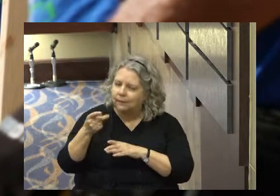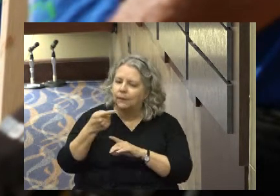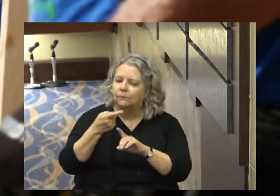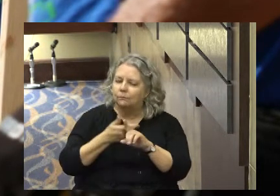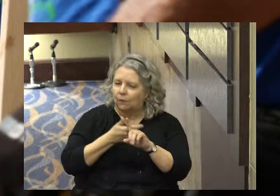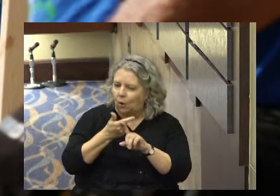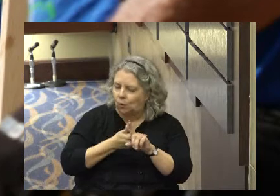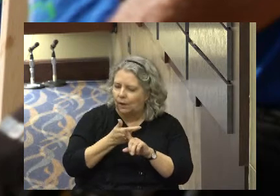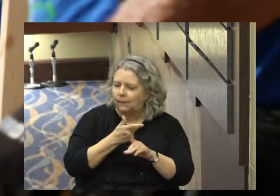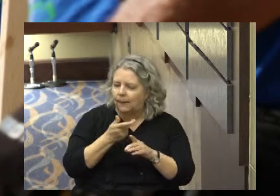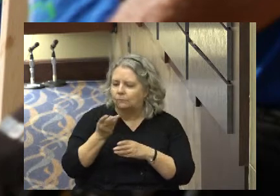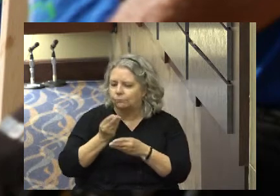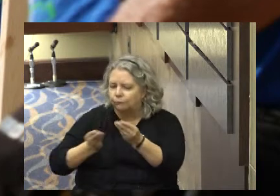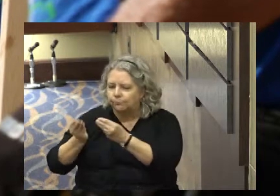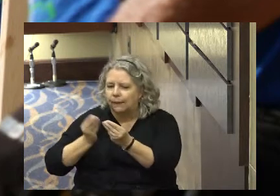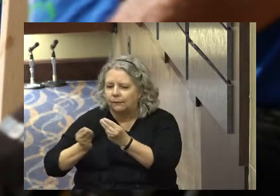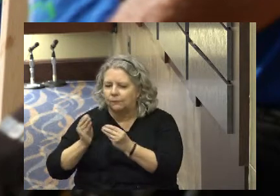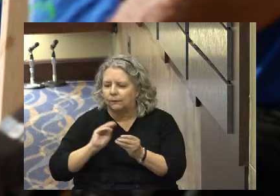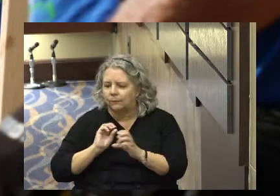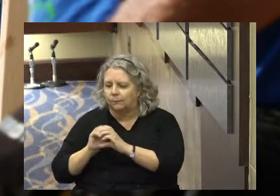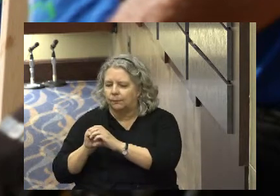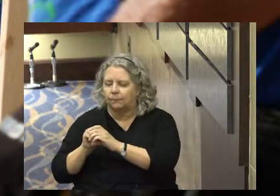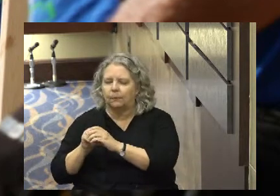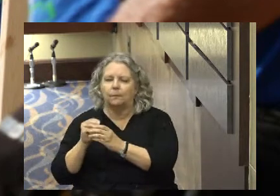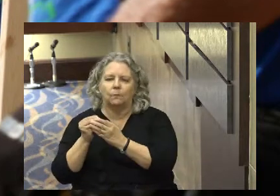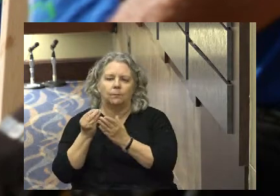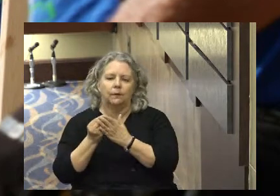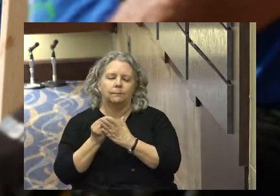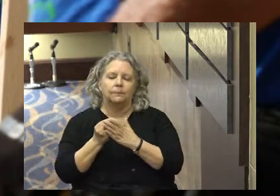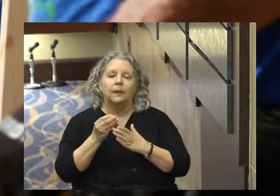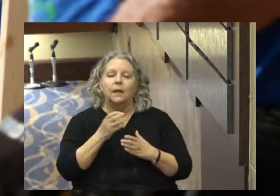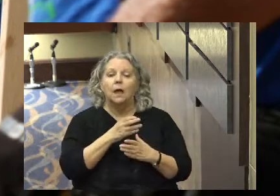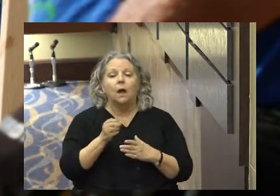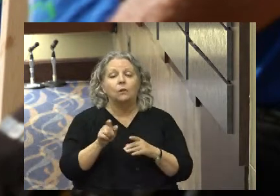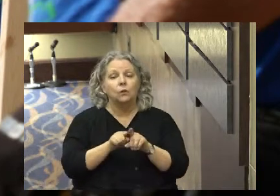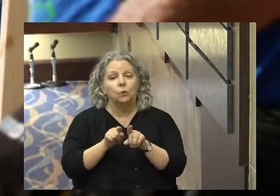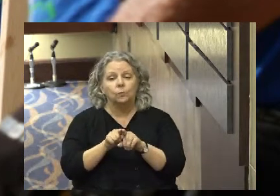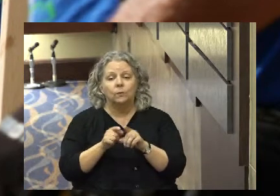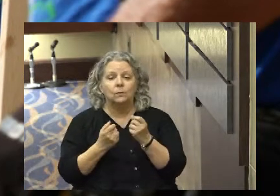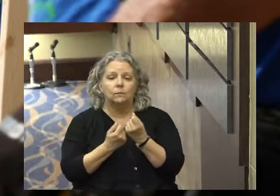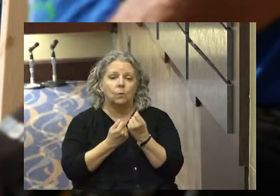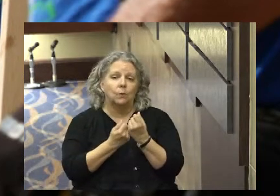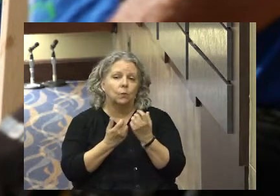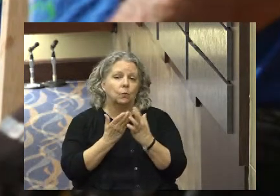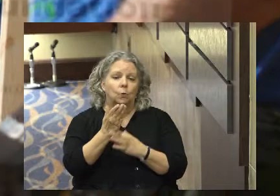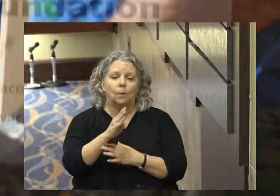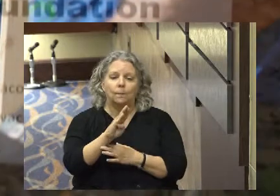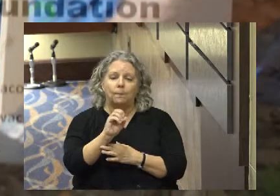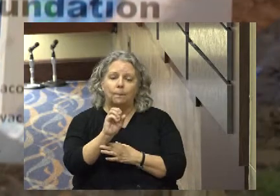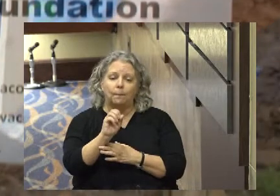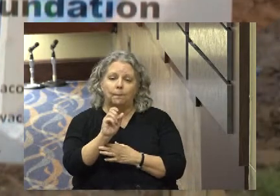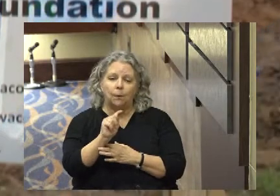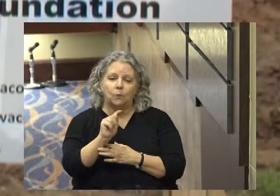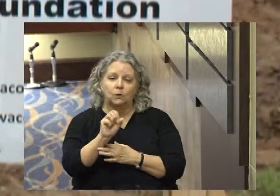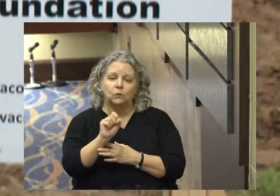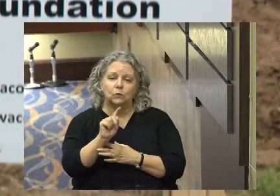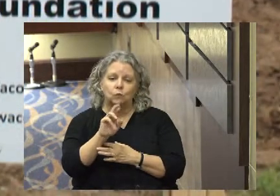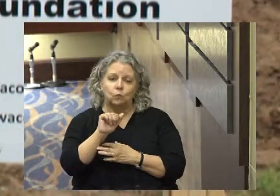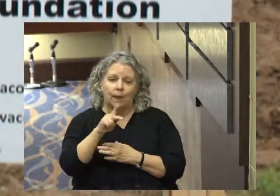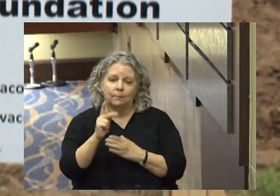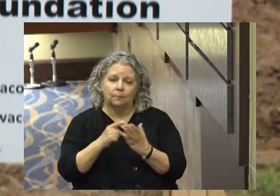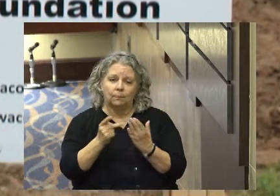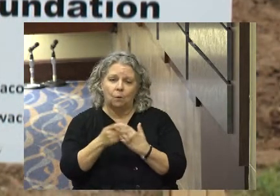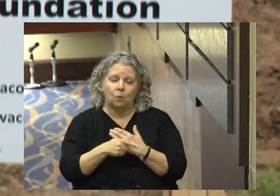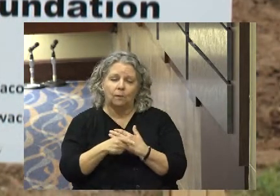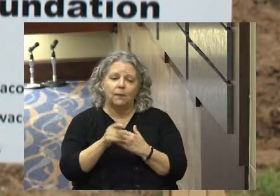Community Affairs Bootstrap Loan Program. Through this program, TDHCA provides $45,000